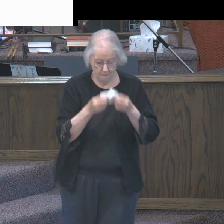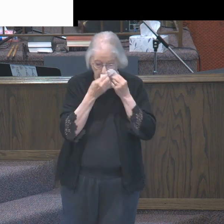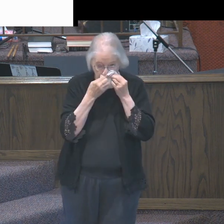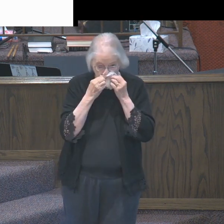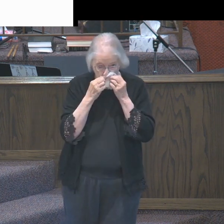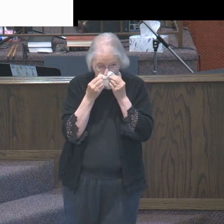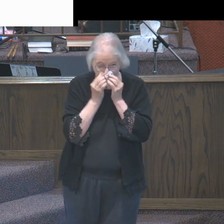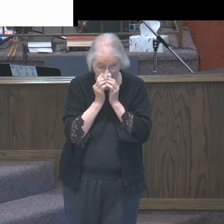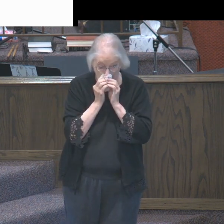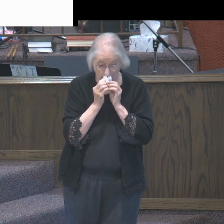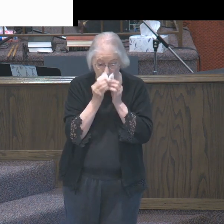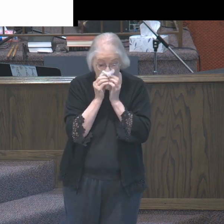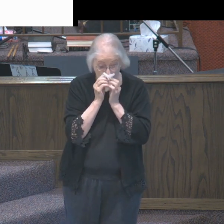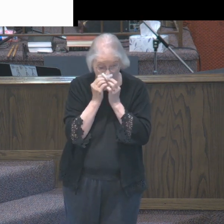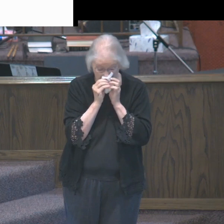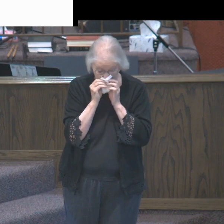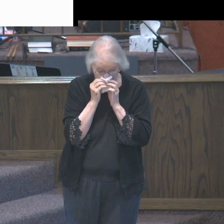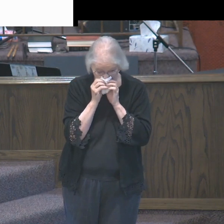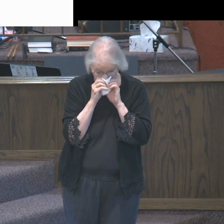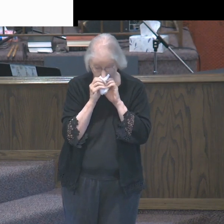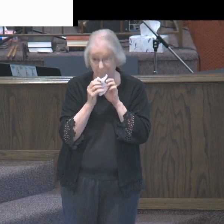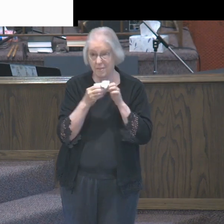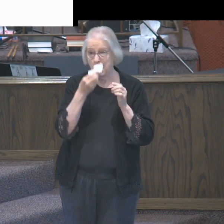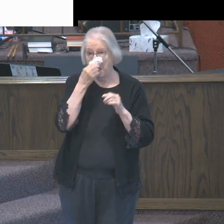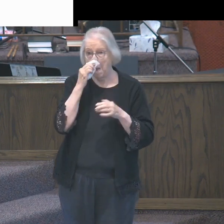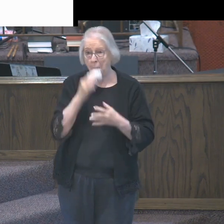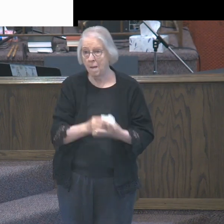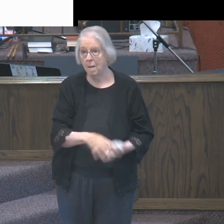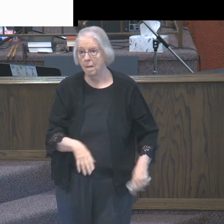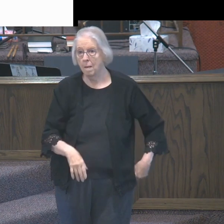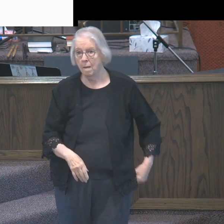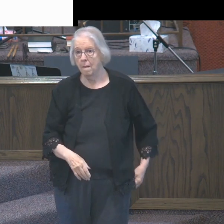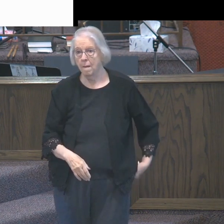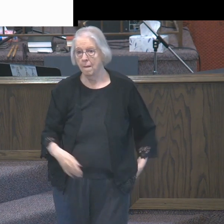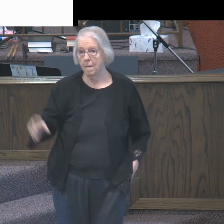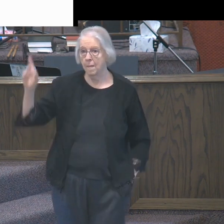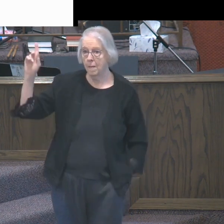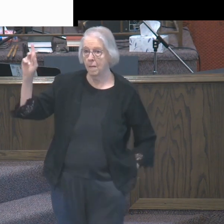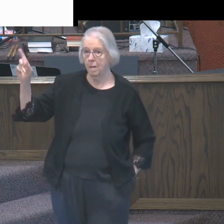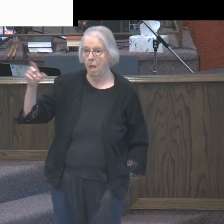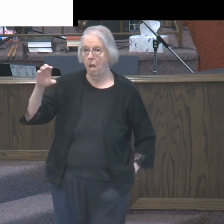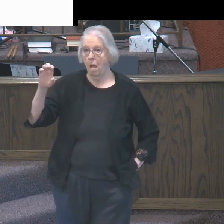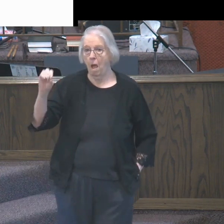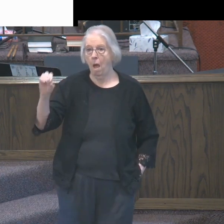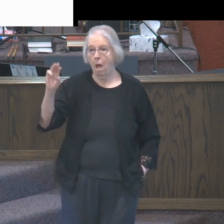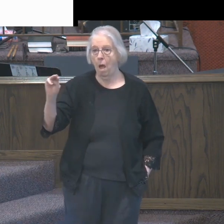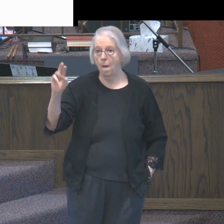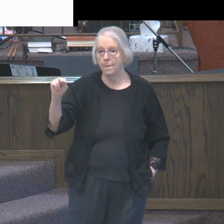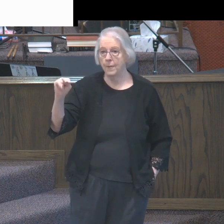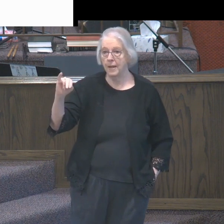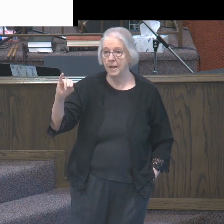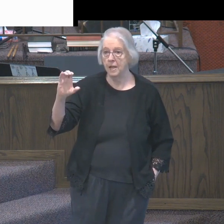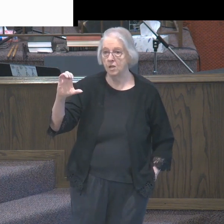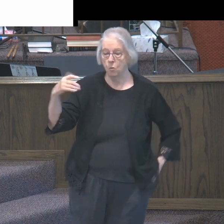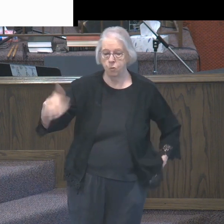God is, what this says, what verse 8 says to us about God is that he is omniscient. He